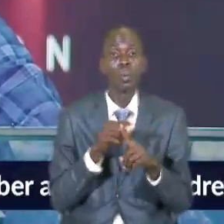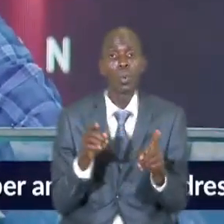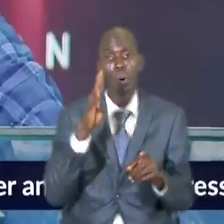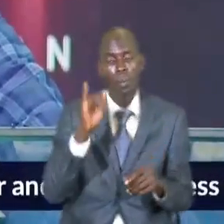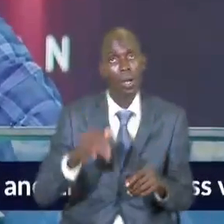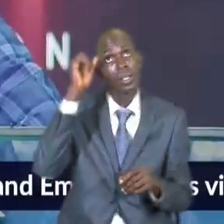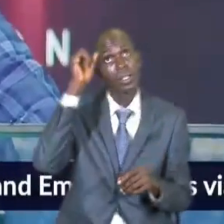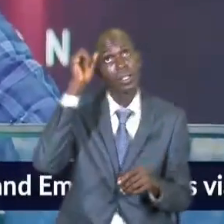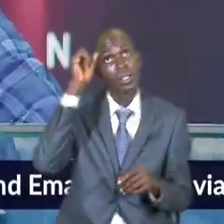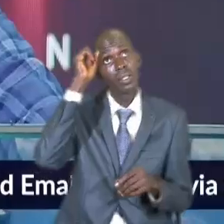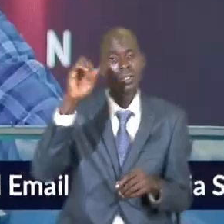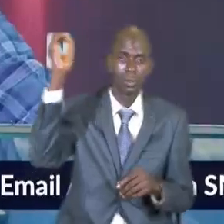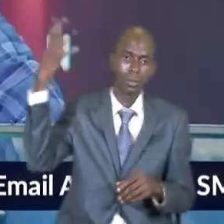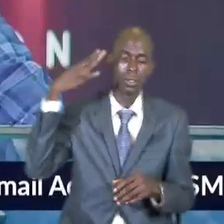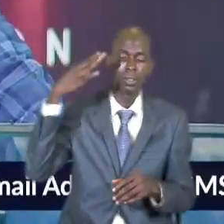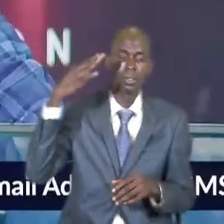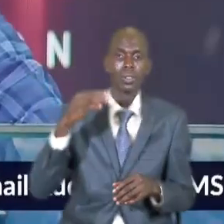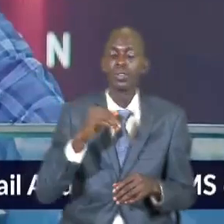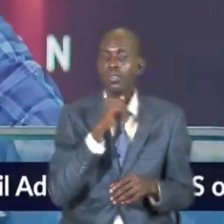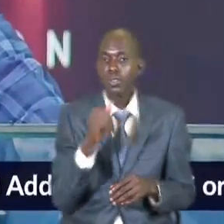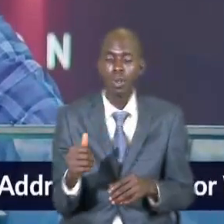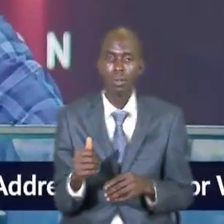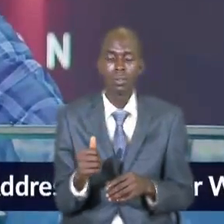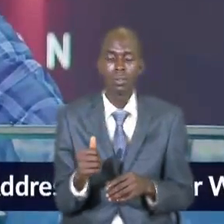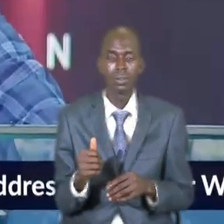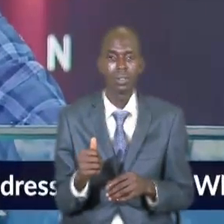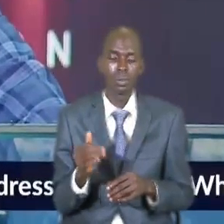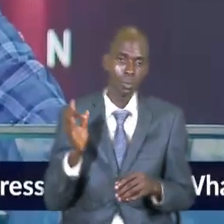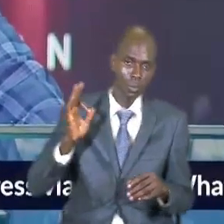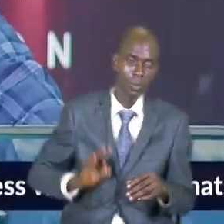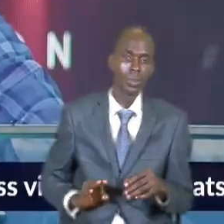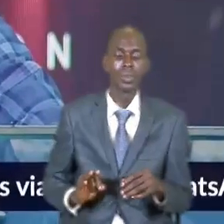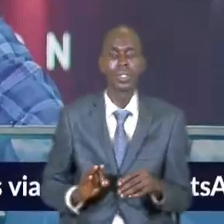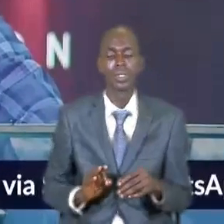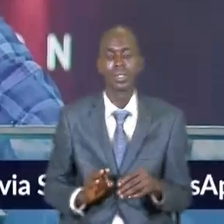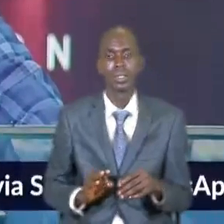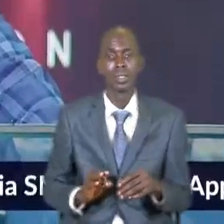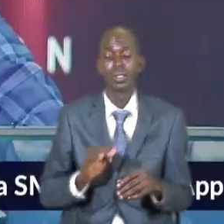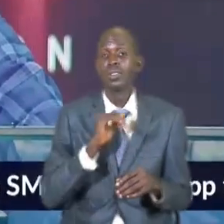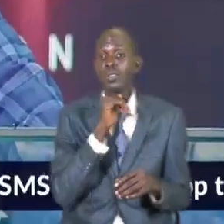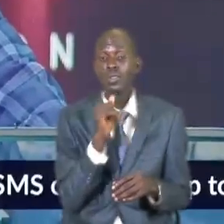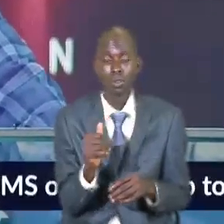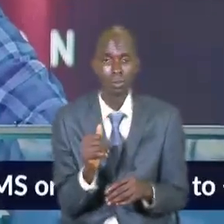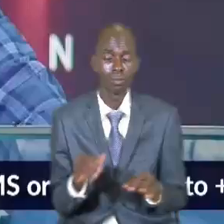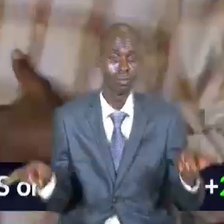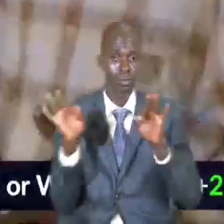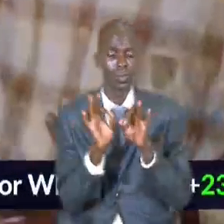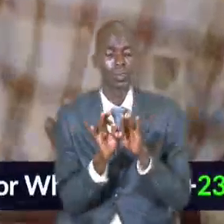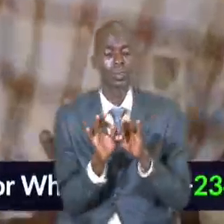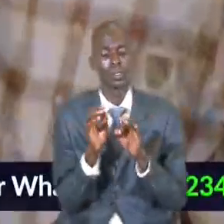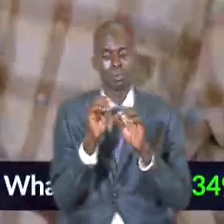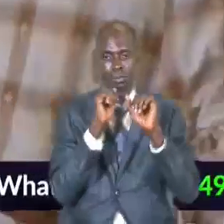Undeserved favor of healing, of deliverance, of miracle, your life tonight in Jesus'